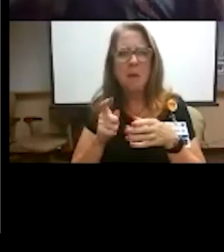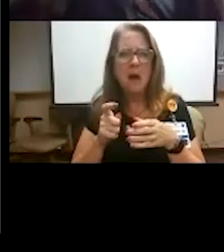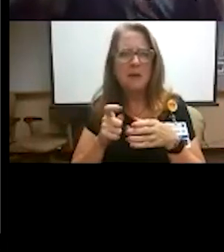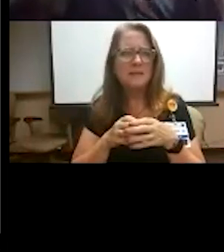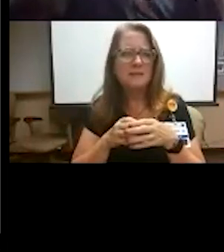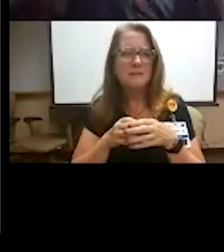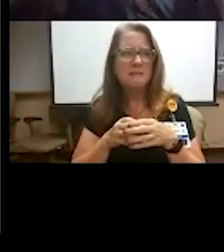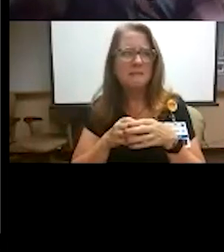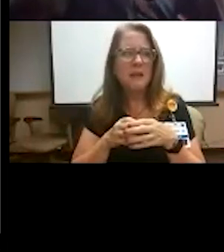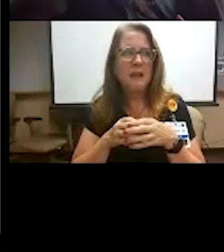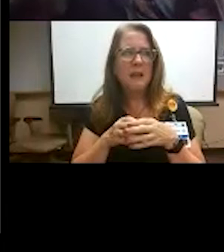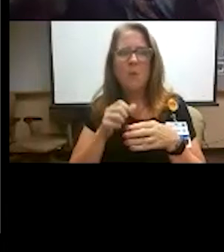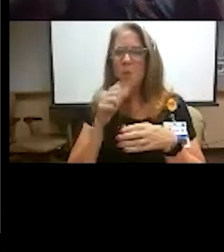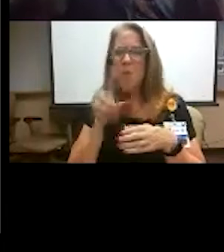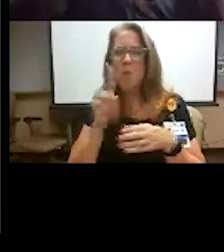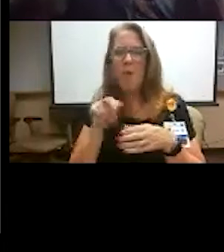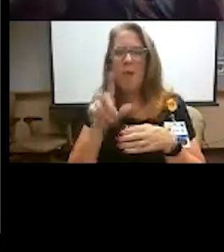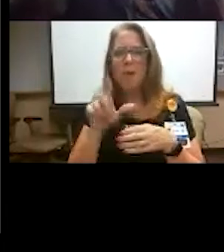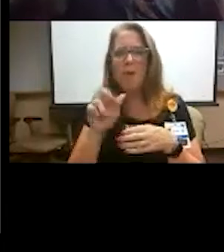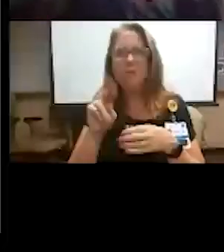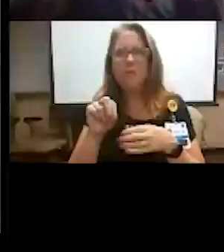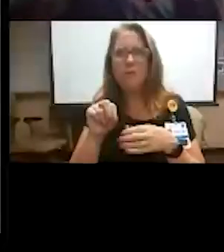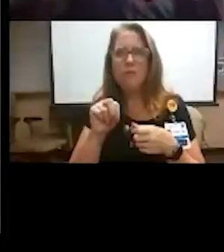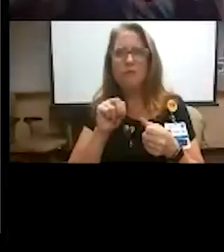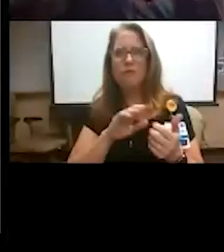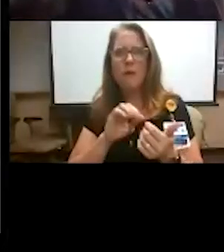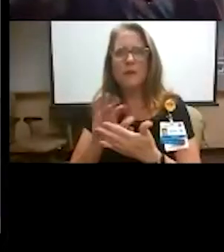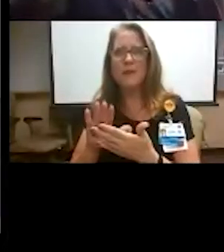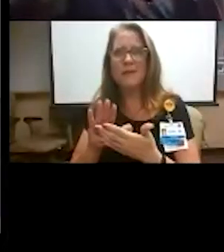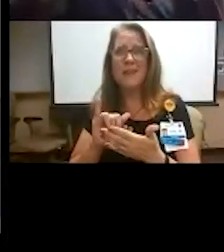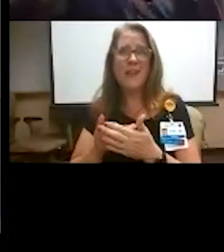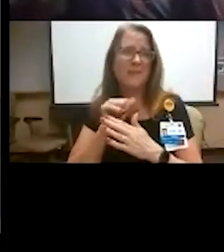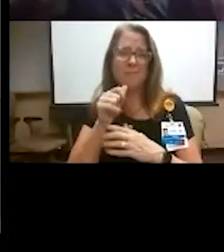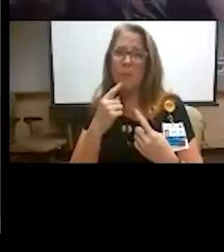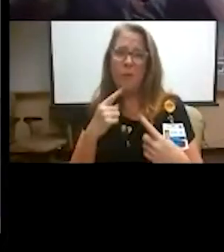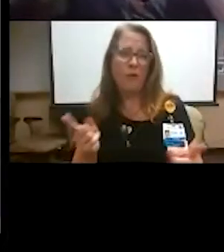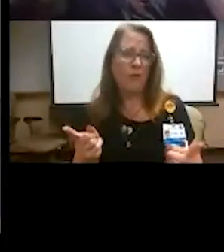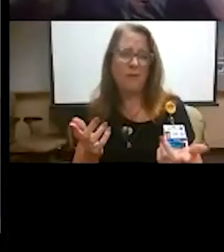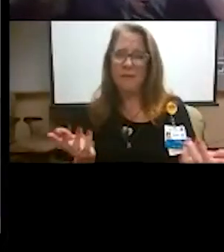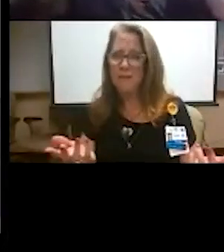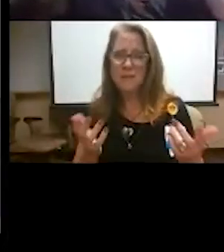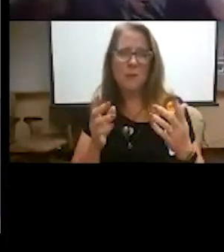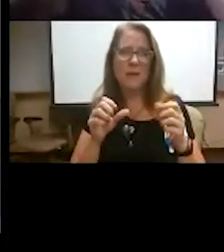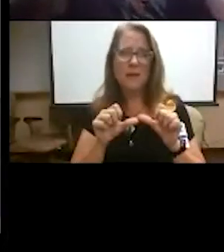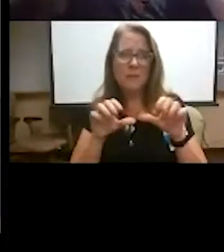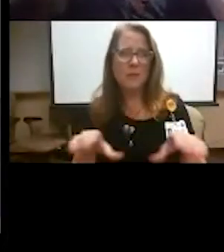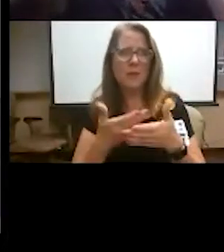fail to unlearn strategies that actually don't work. So we keep doing things that don't